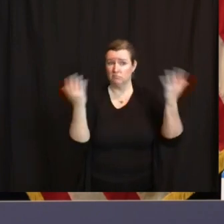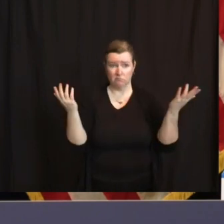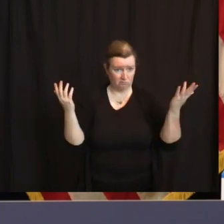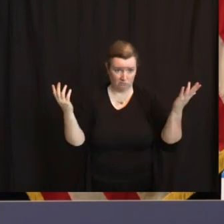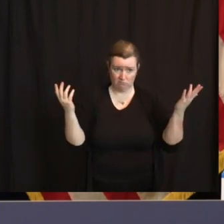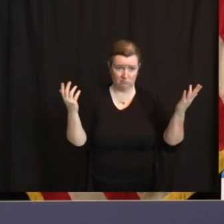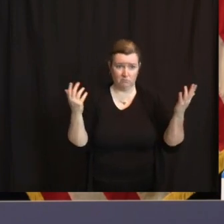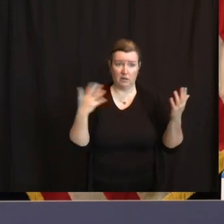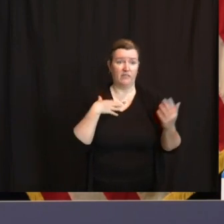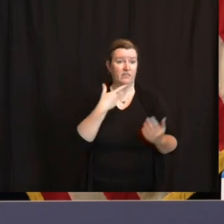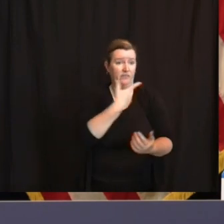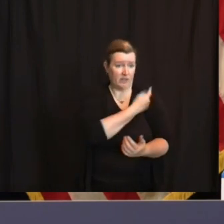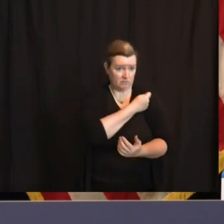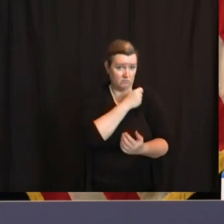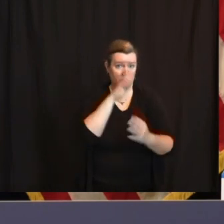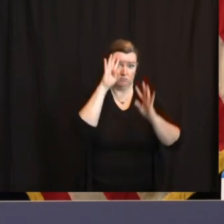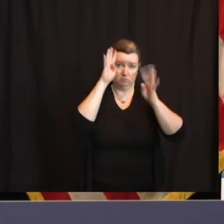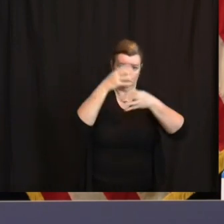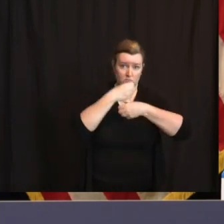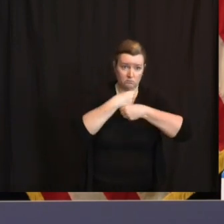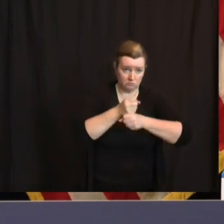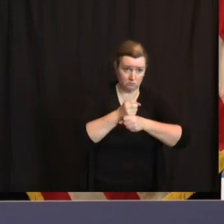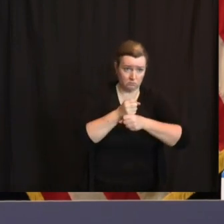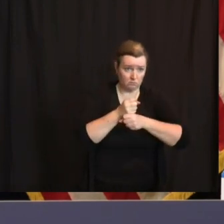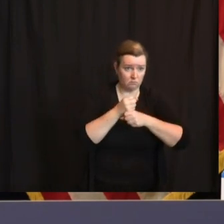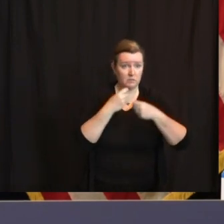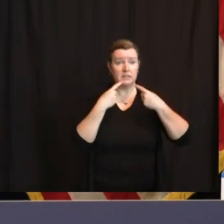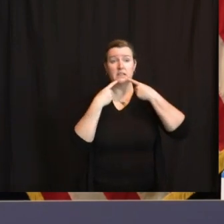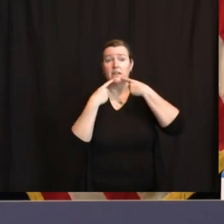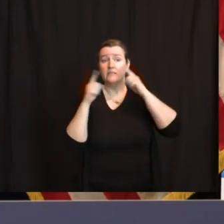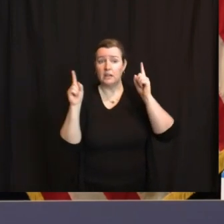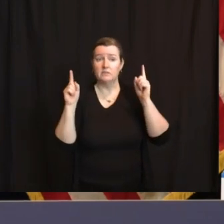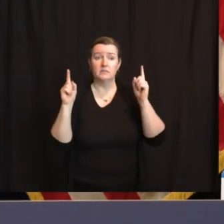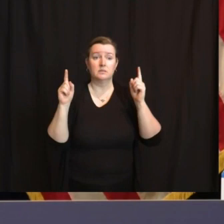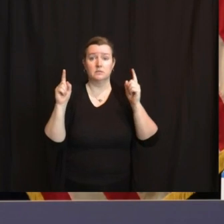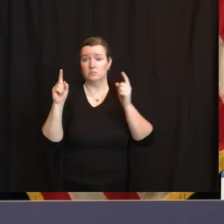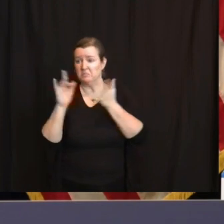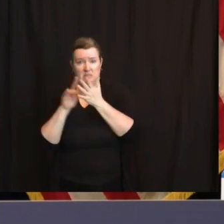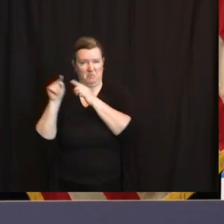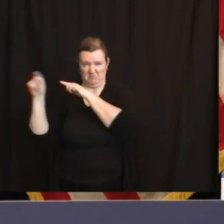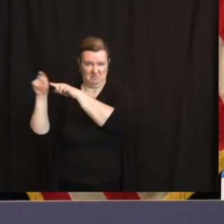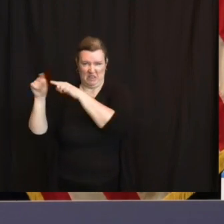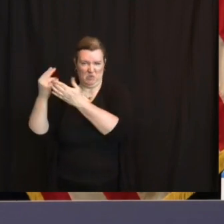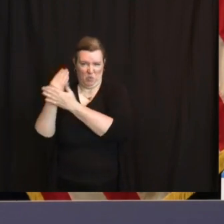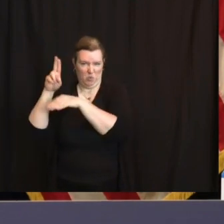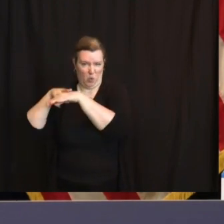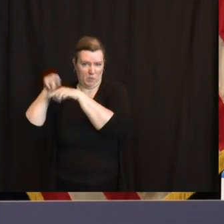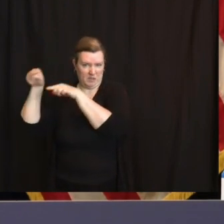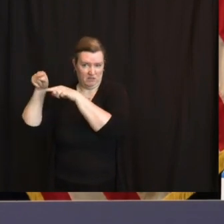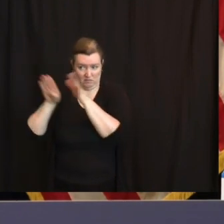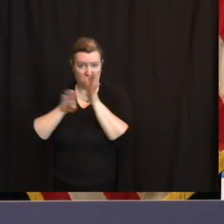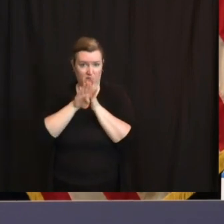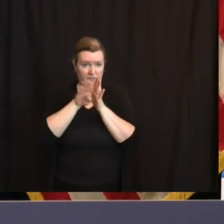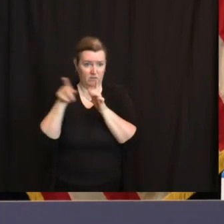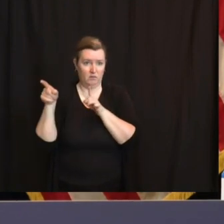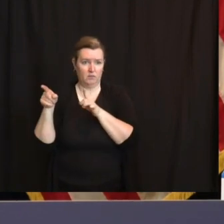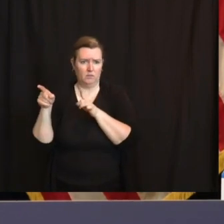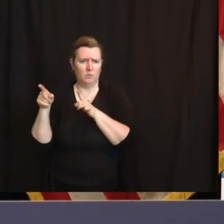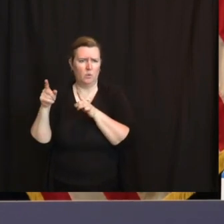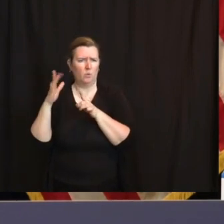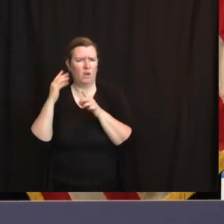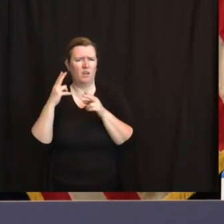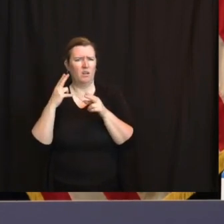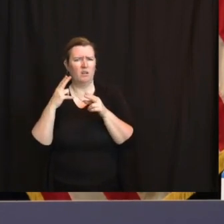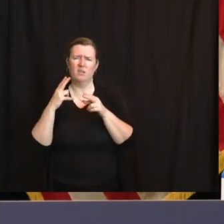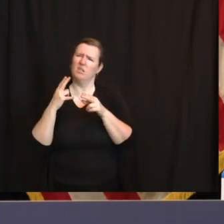along with possibly effective medications being developed, why would we have a new normal? Why wouldn't it just be a